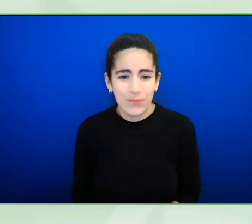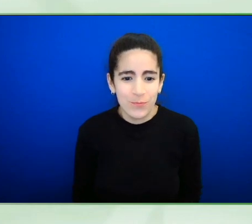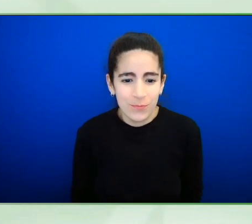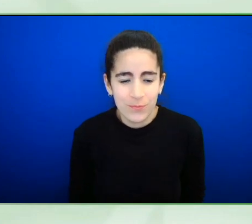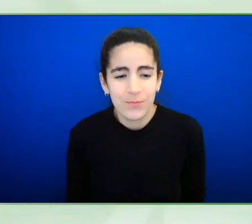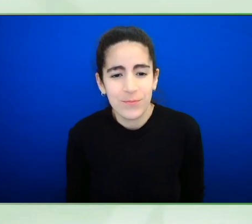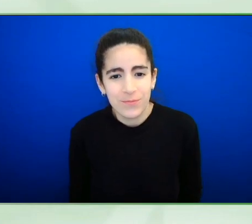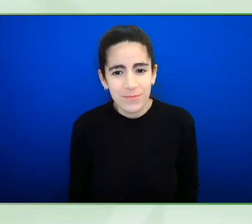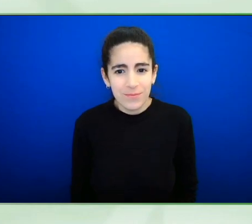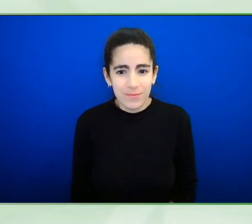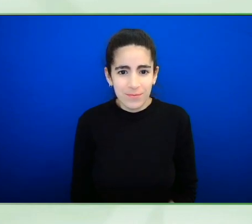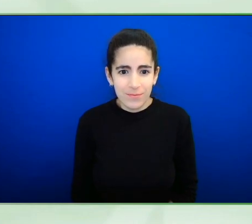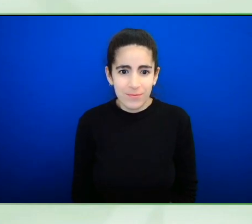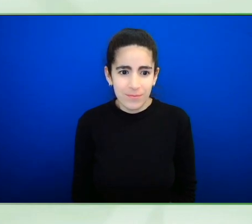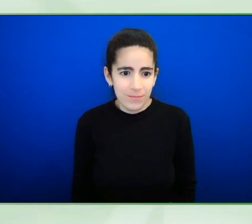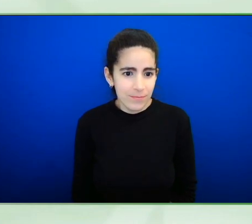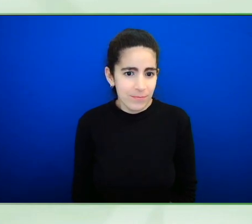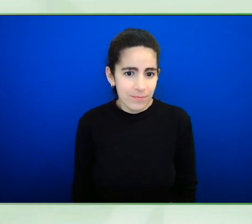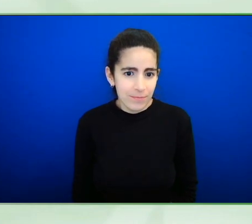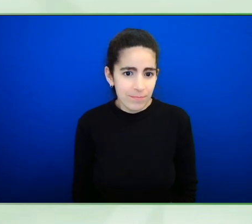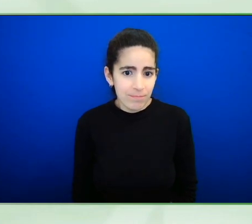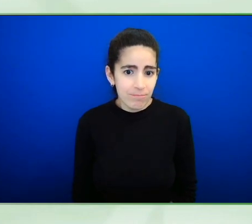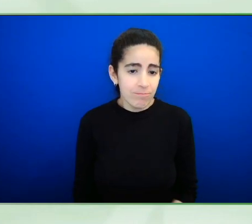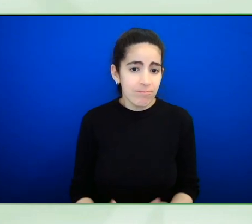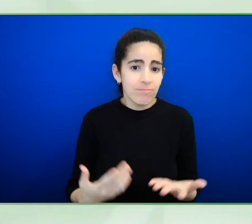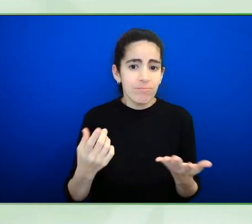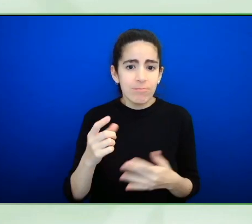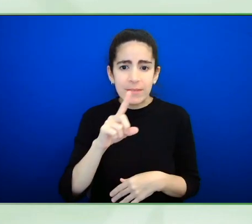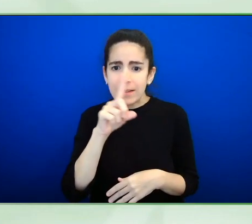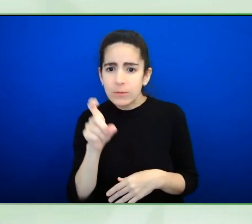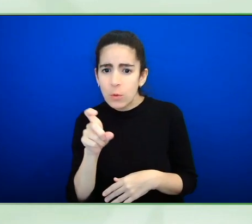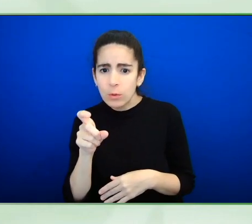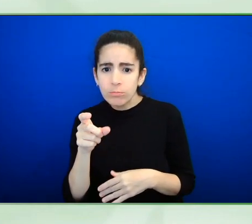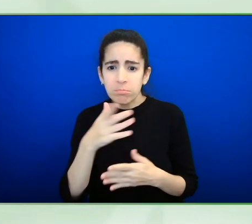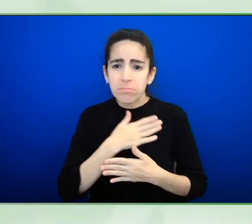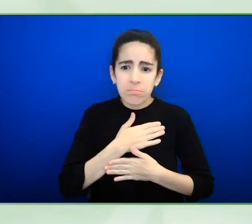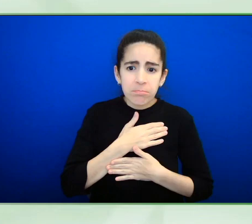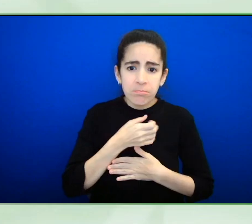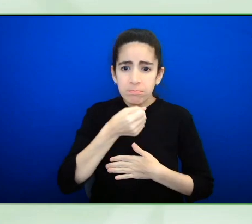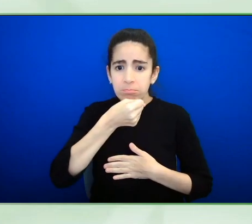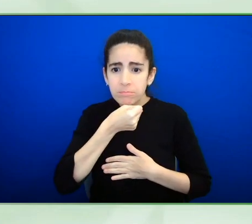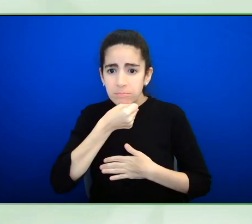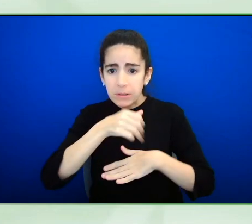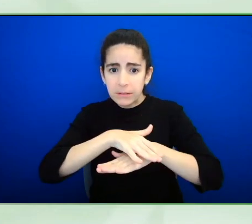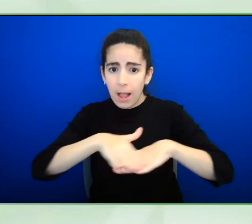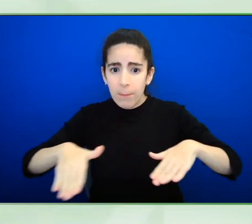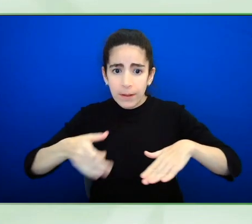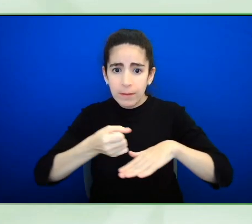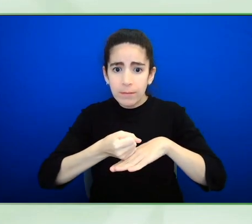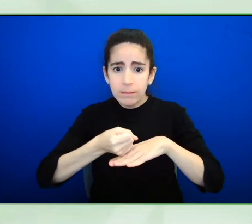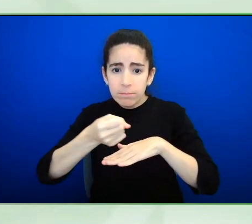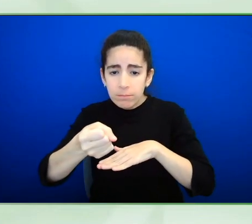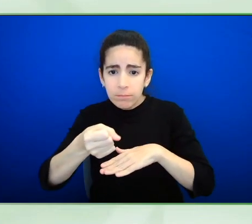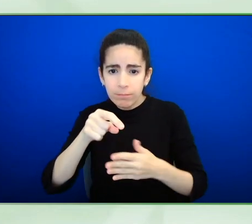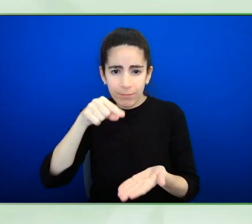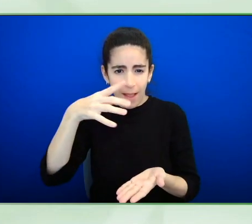Some short information. Please use the microphone on your table. Just press the big button in the middle and then we can save